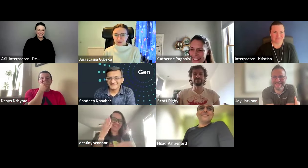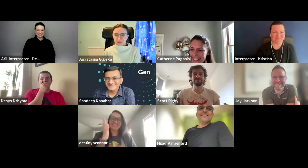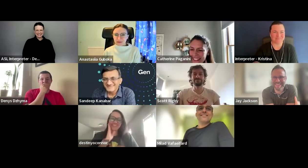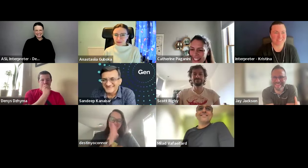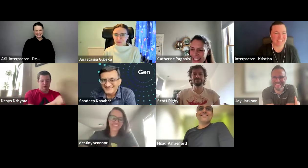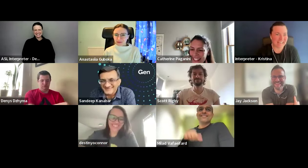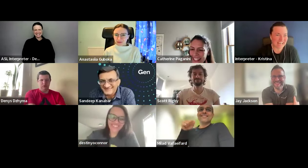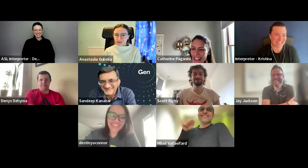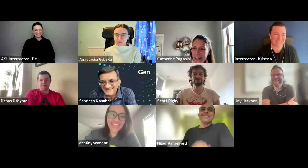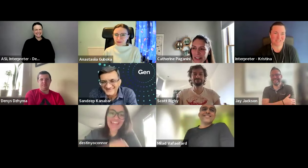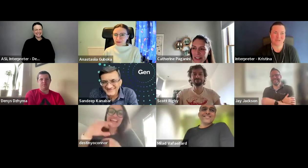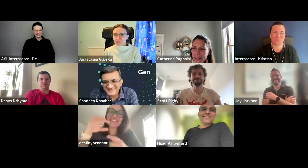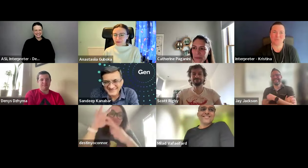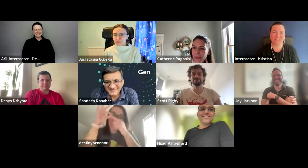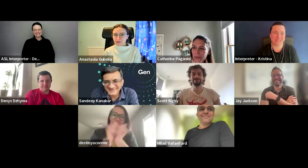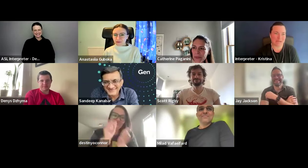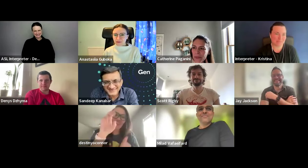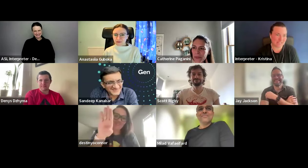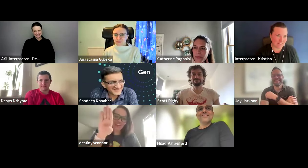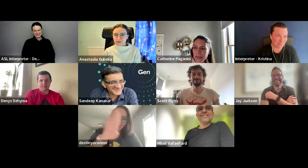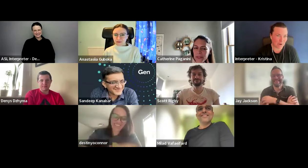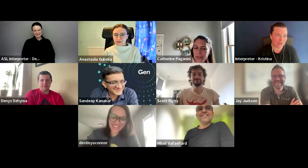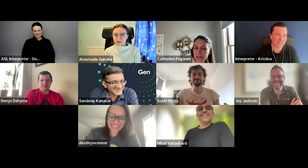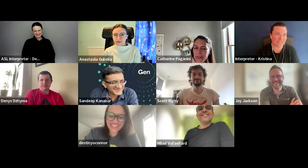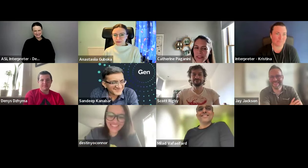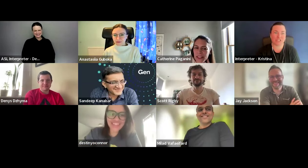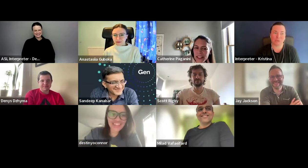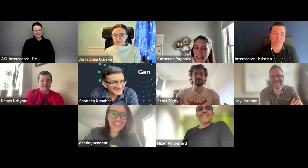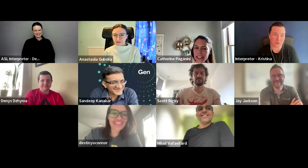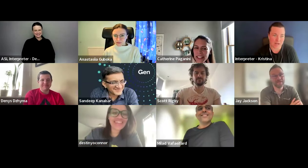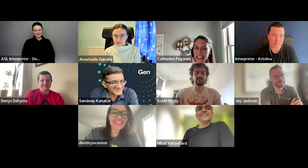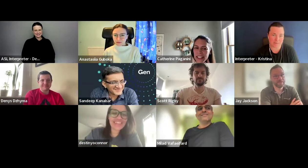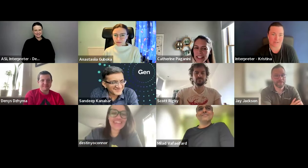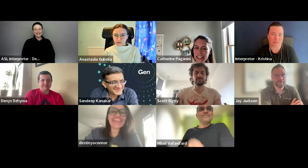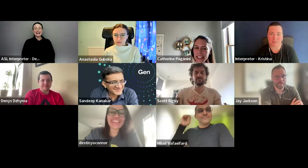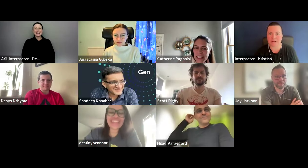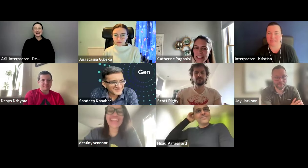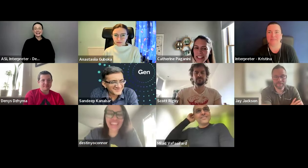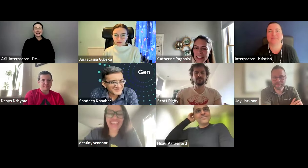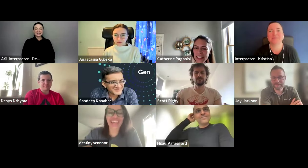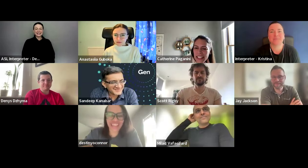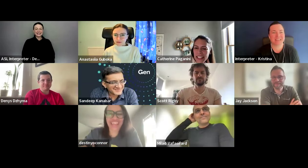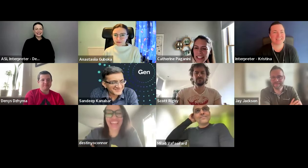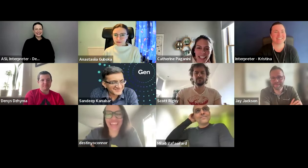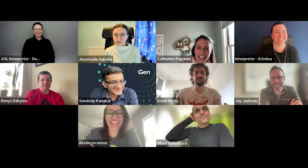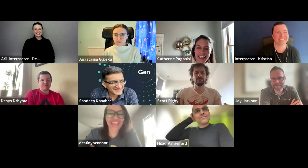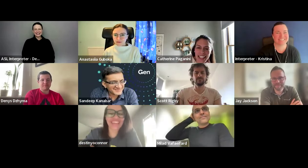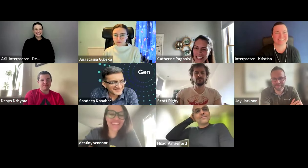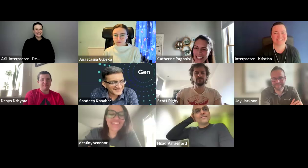Good. Yeah, that's true. We will have time to have a party, especially with Rob. It'll be a party.